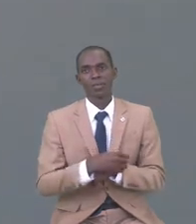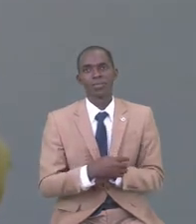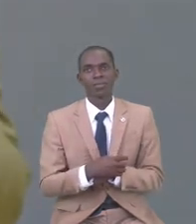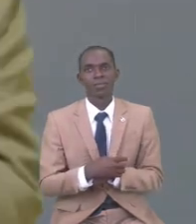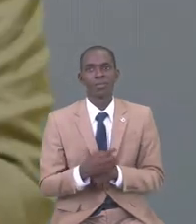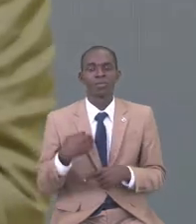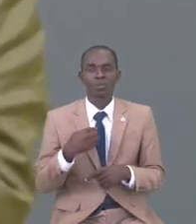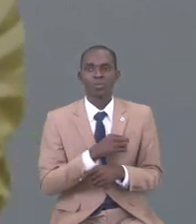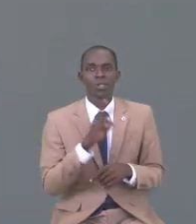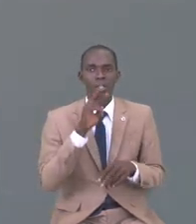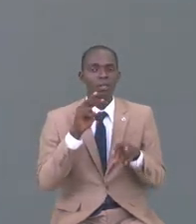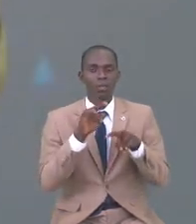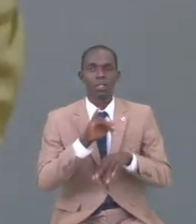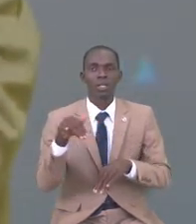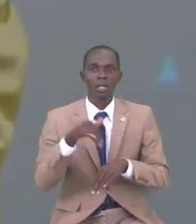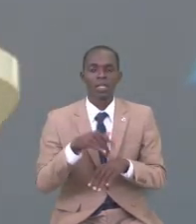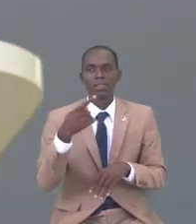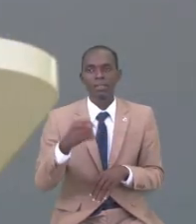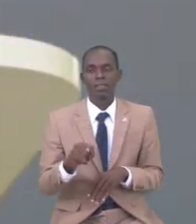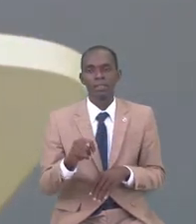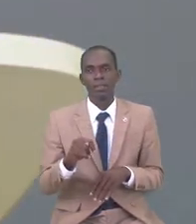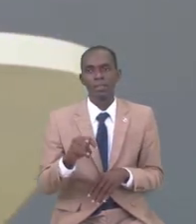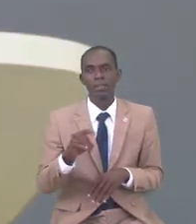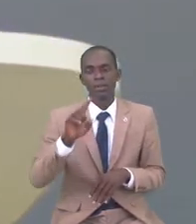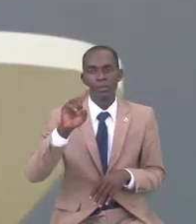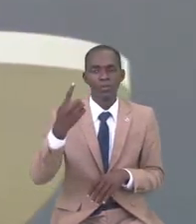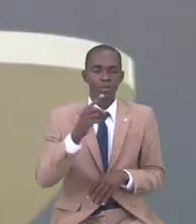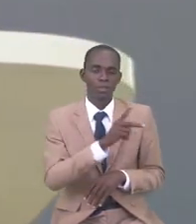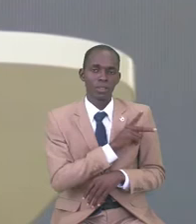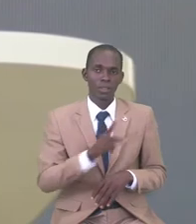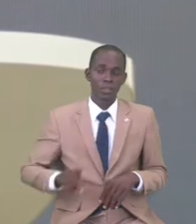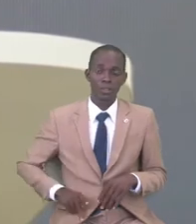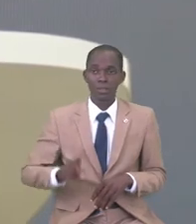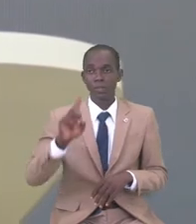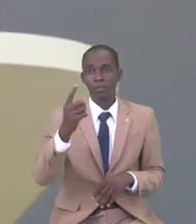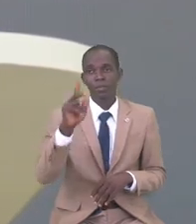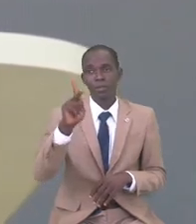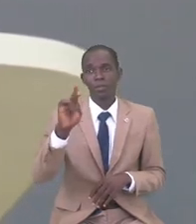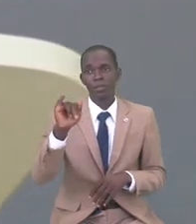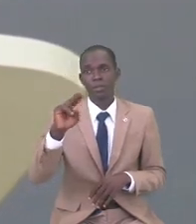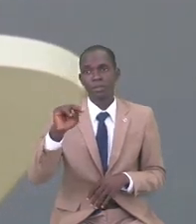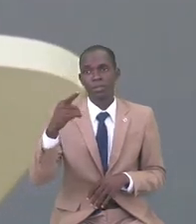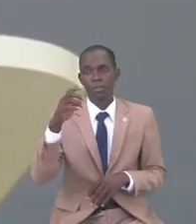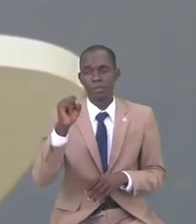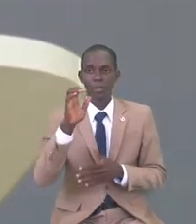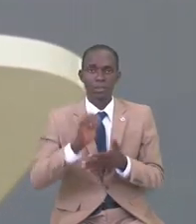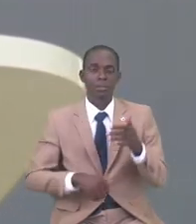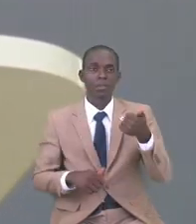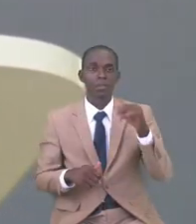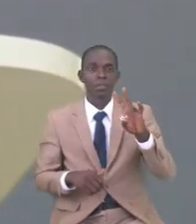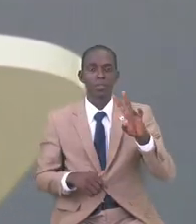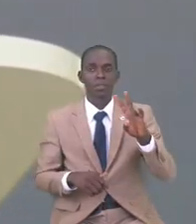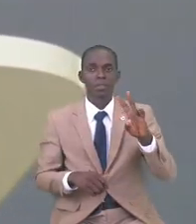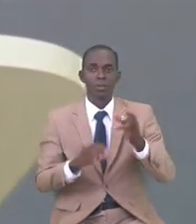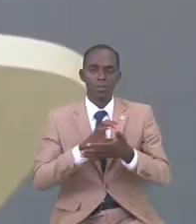the 17th chapter of 1 Kings. 1 Kings chapter 17. I'm reading